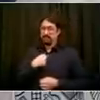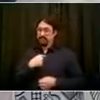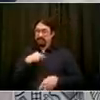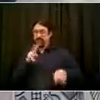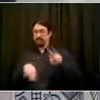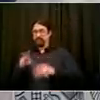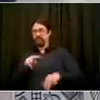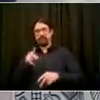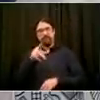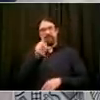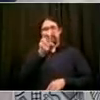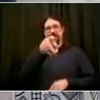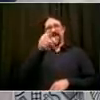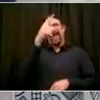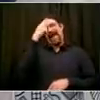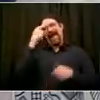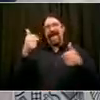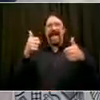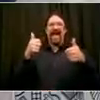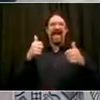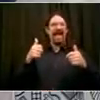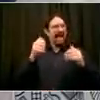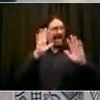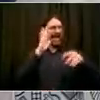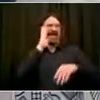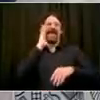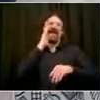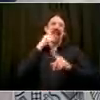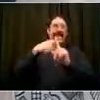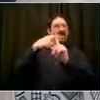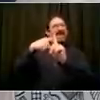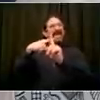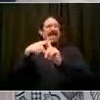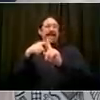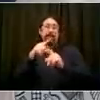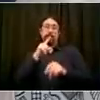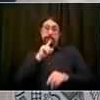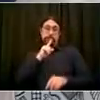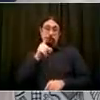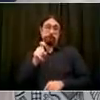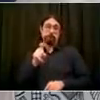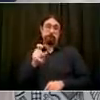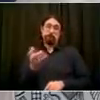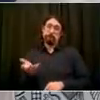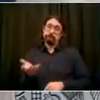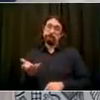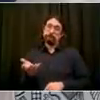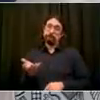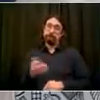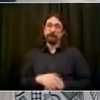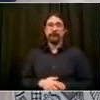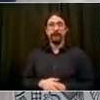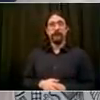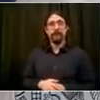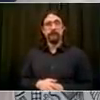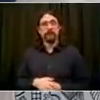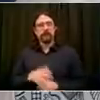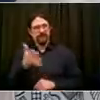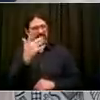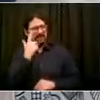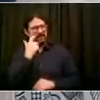place indoors, shouldn't we expect that the 7-day average will go much higher than 3%? Couldn't this school shutdown last